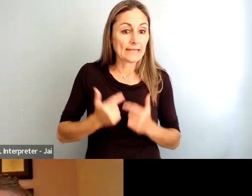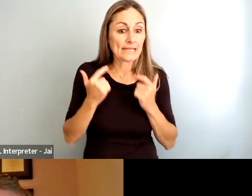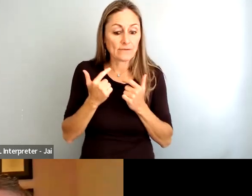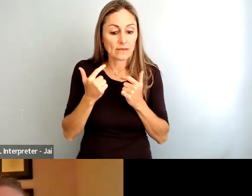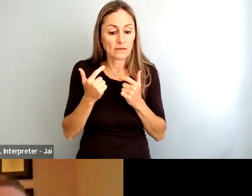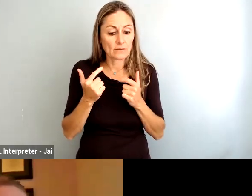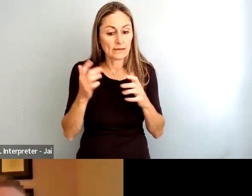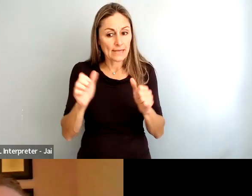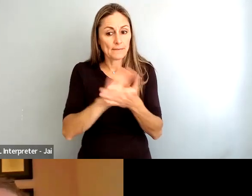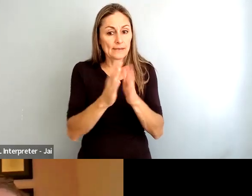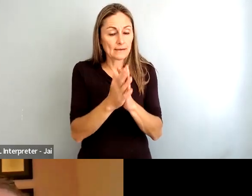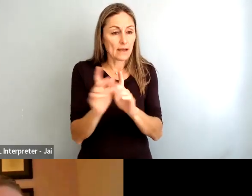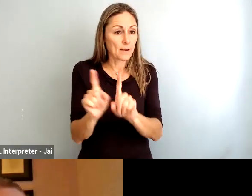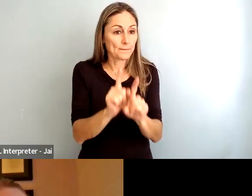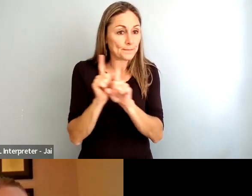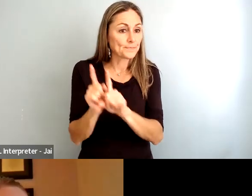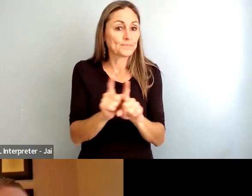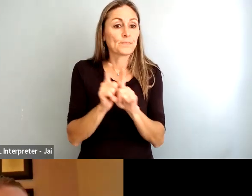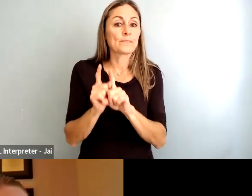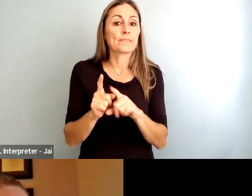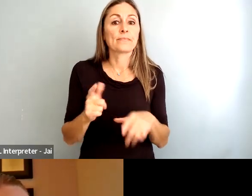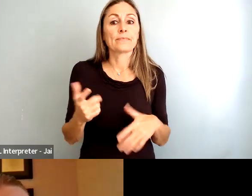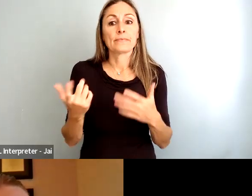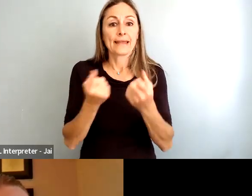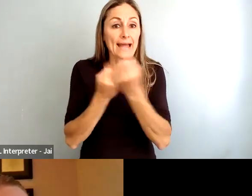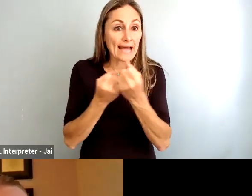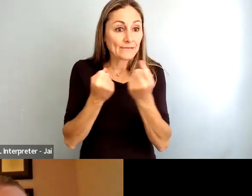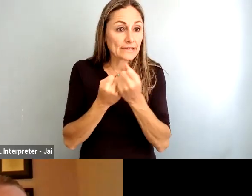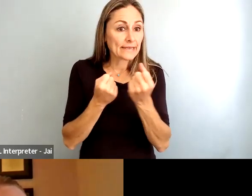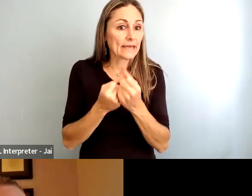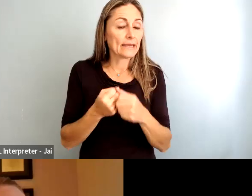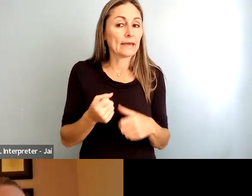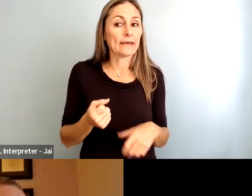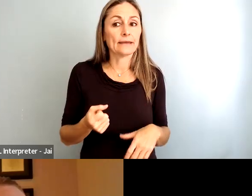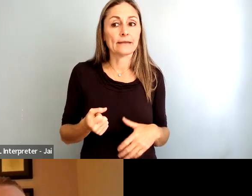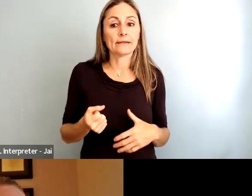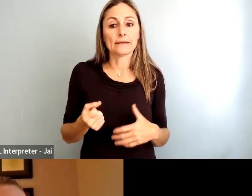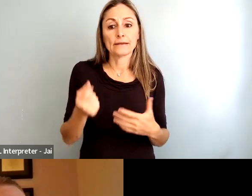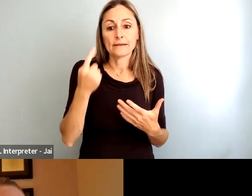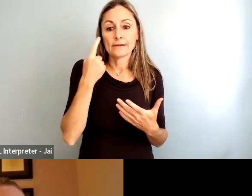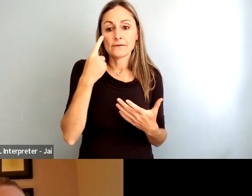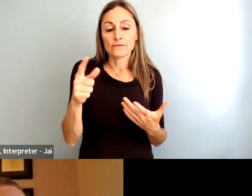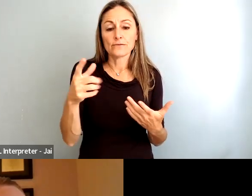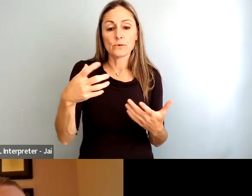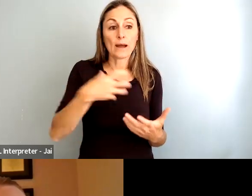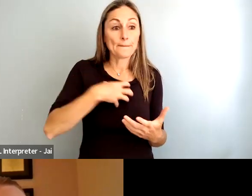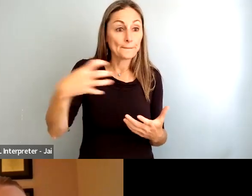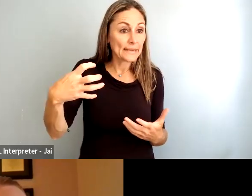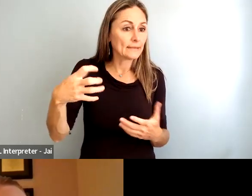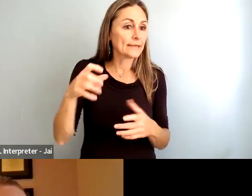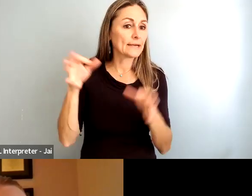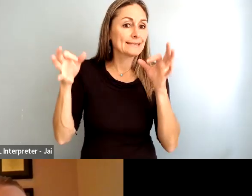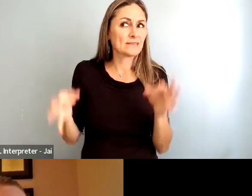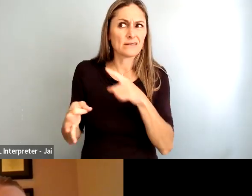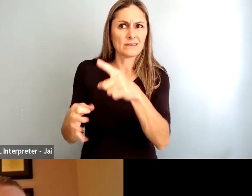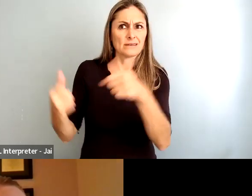those peer mentors and, advocate for, appealing decisions, for denying